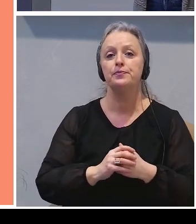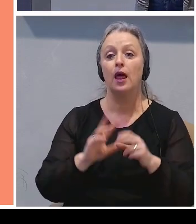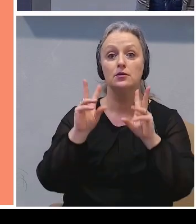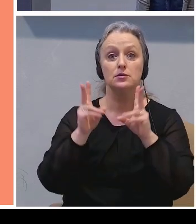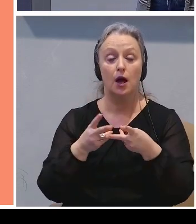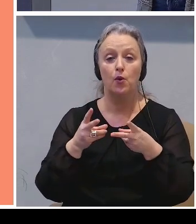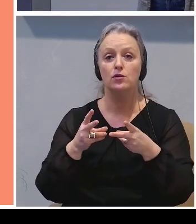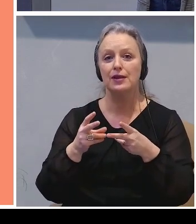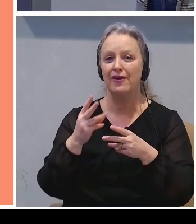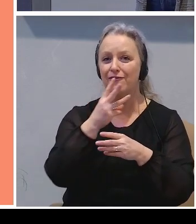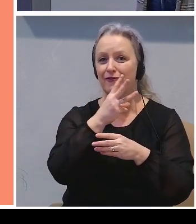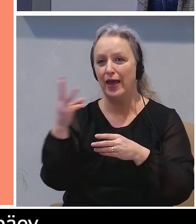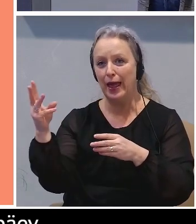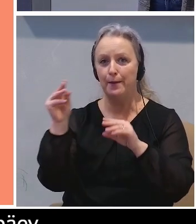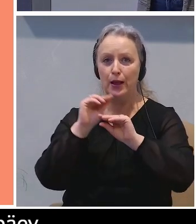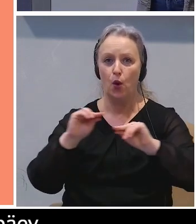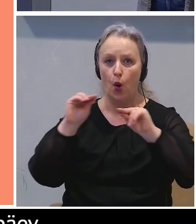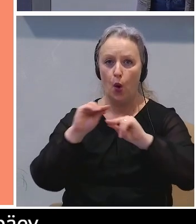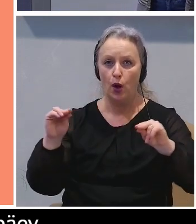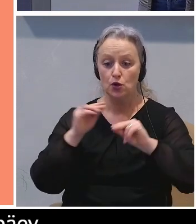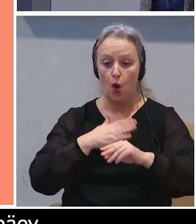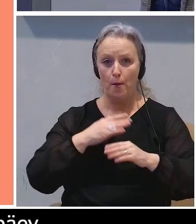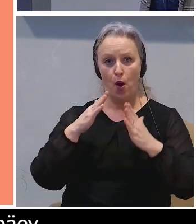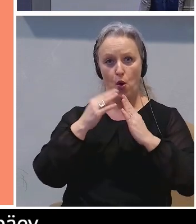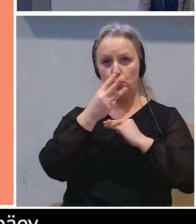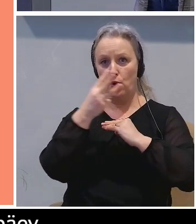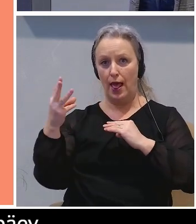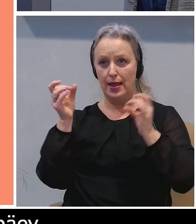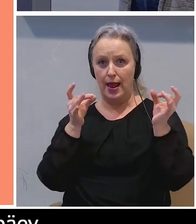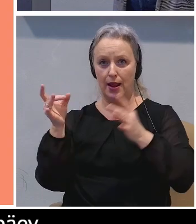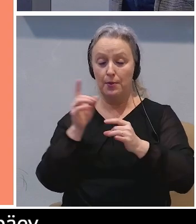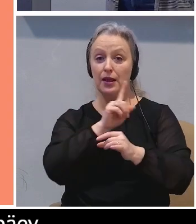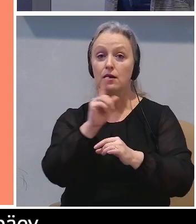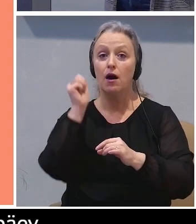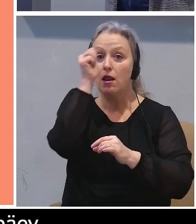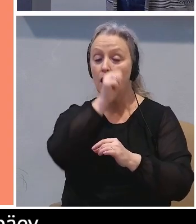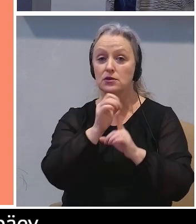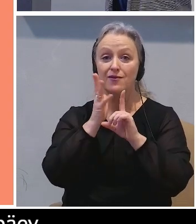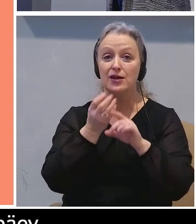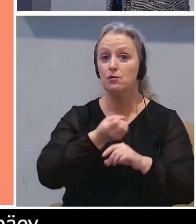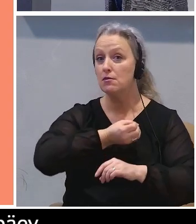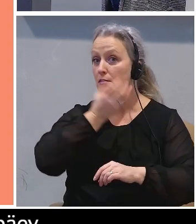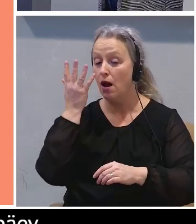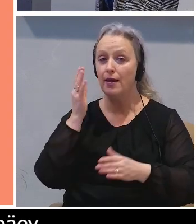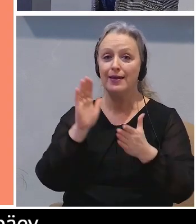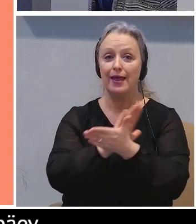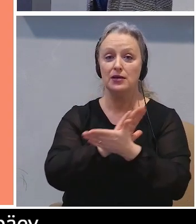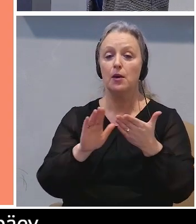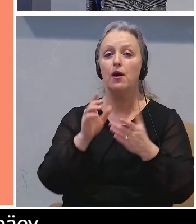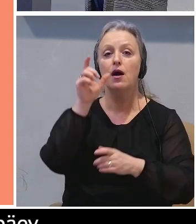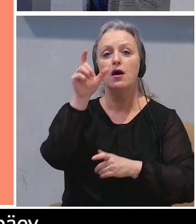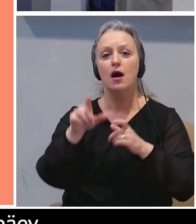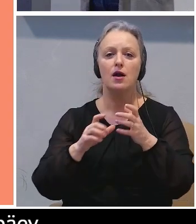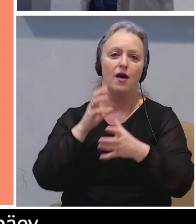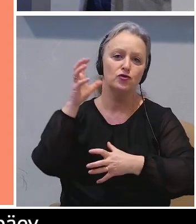around the 15th of May is the International Clinical Trials Day. It's in a different country every year. This year it's in